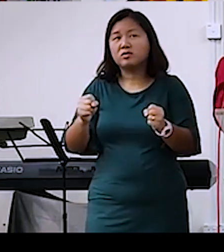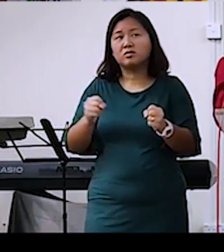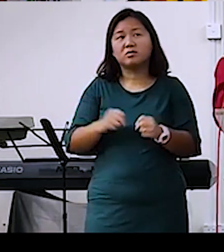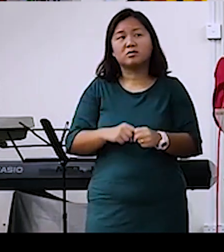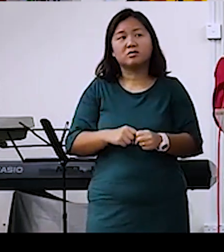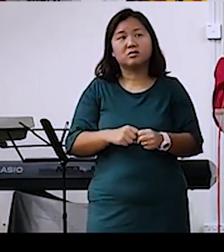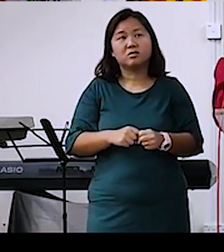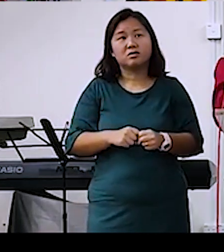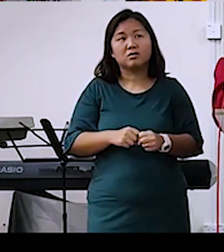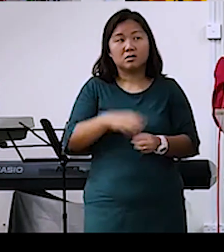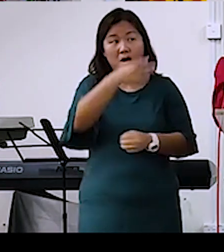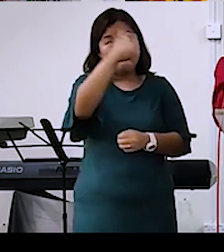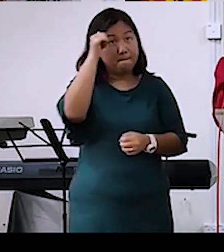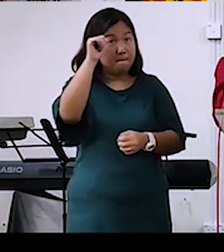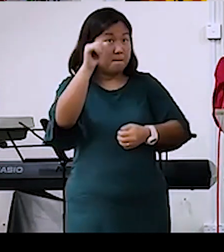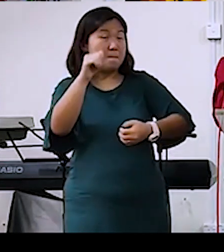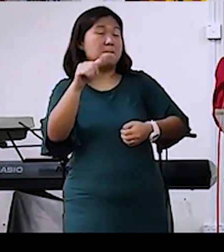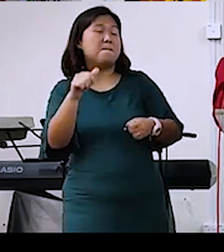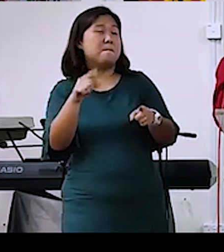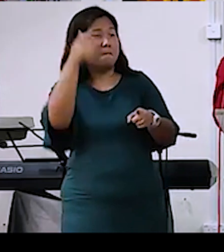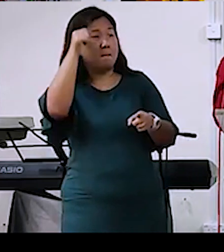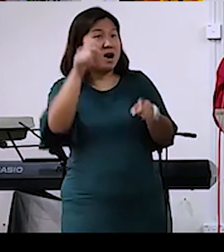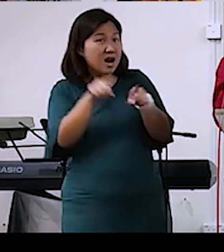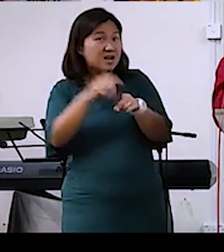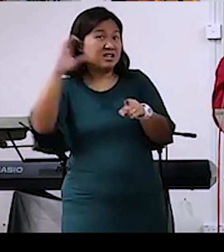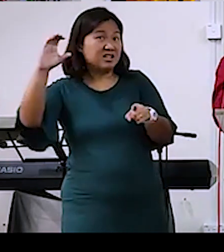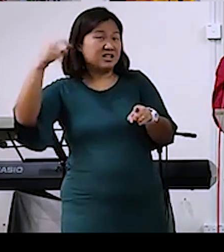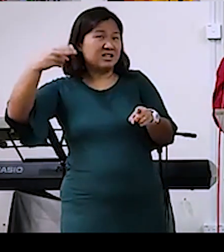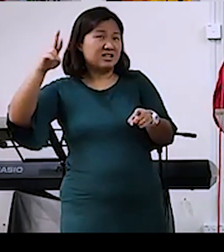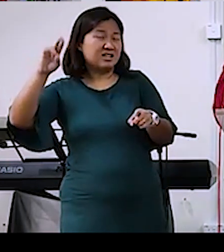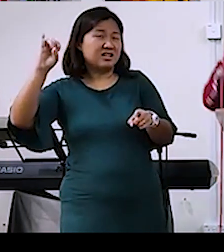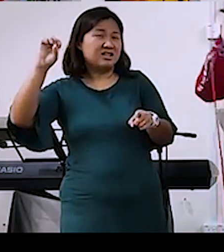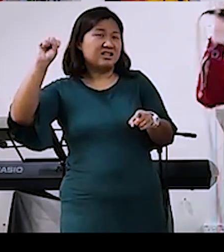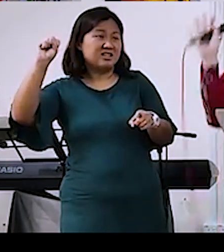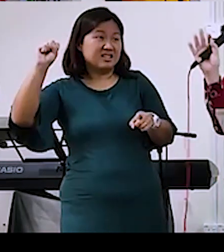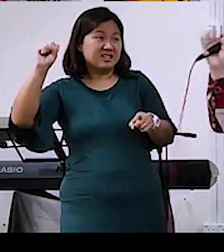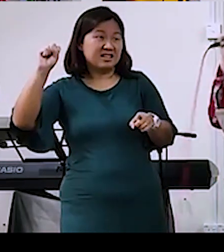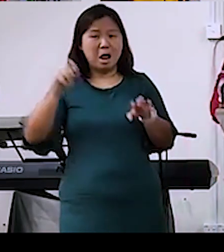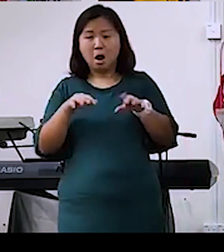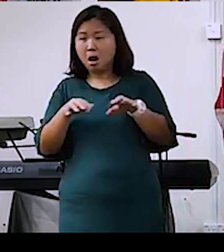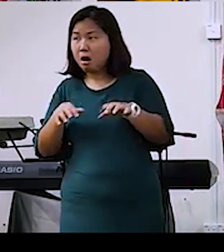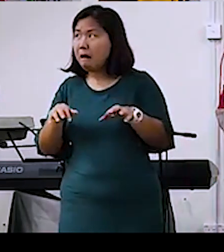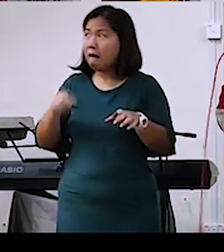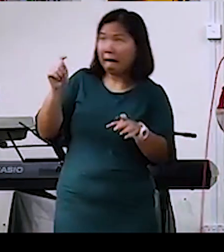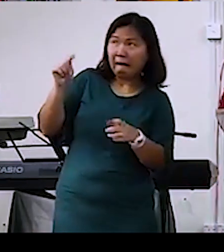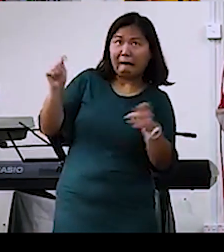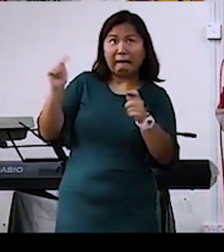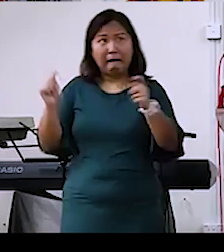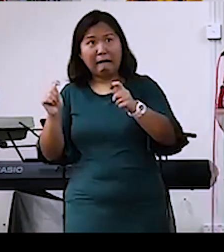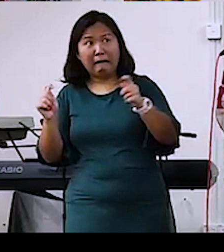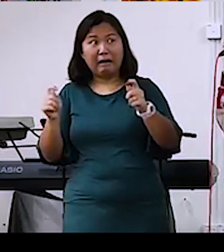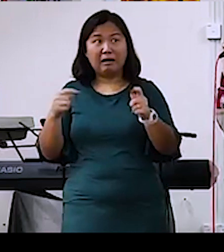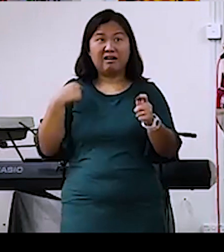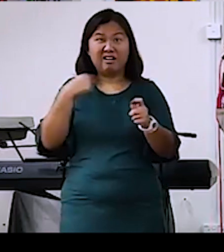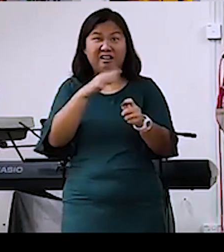with technology like Brother Chris there. Whenever he's absent, the whole technology of this just go upside down.